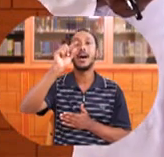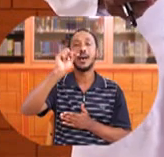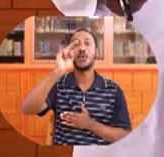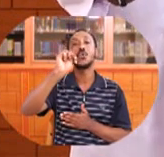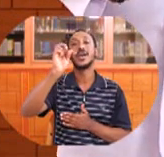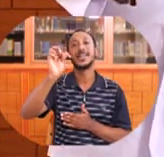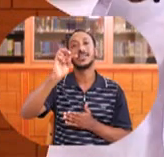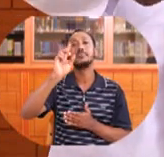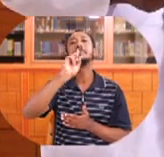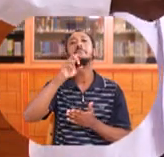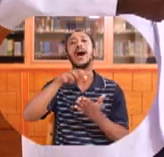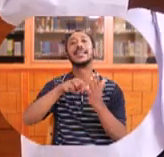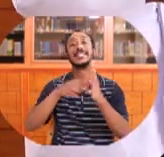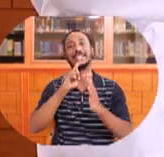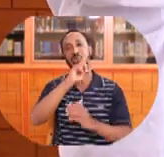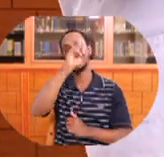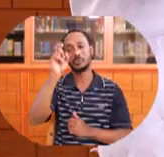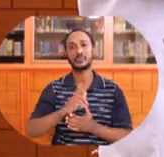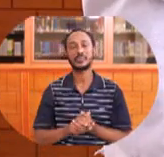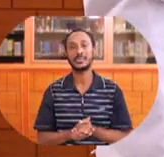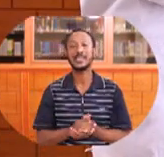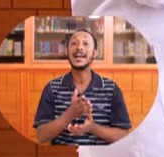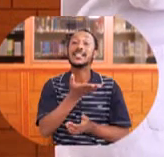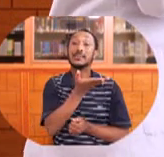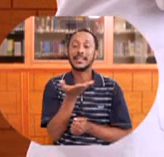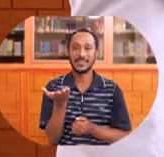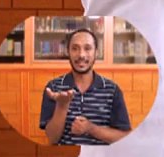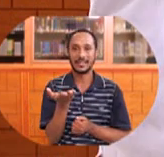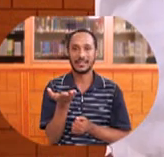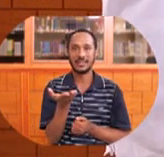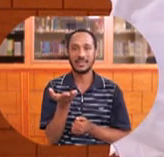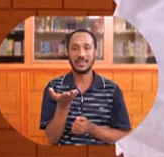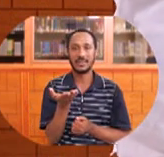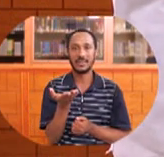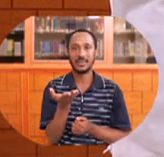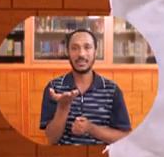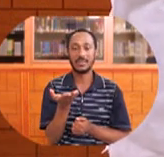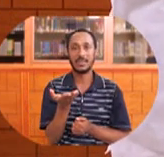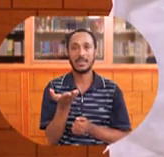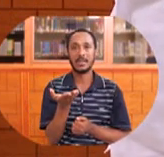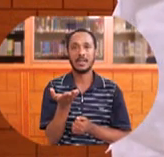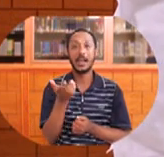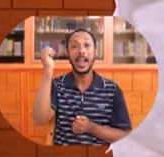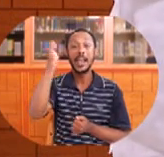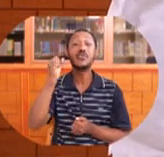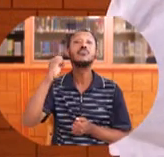Air pollutants are substances that are going to pollute